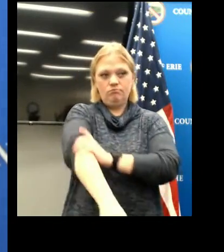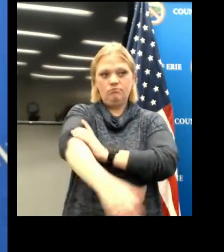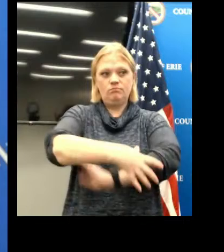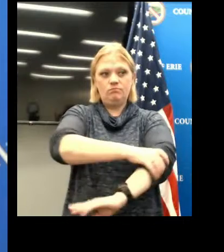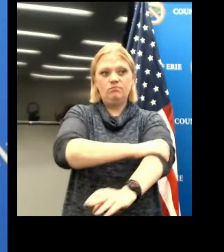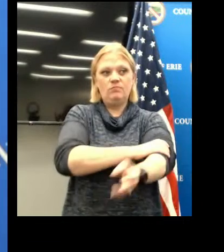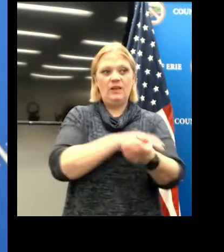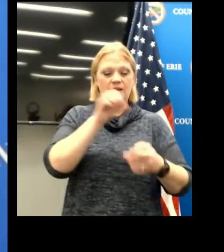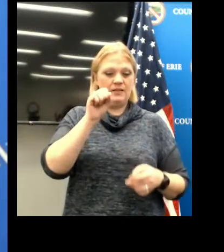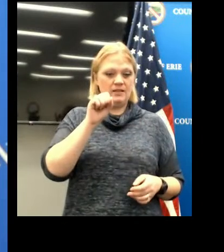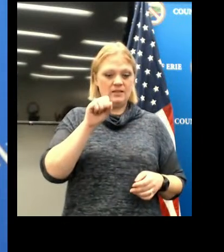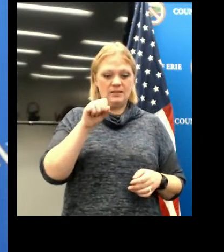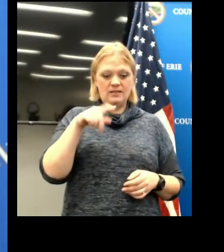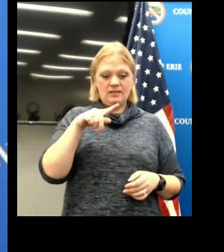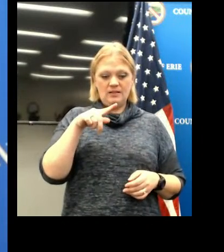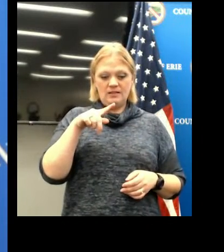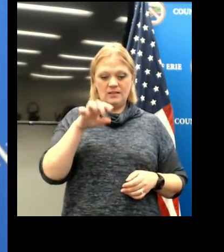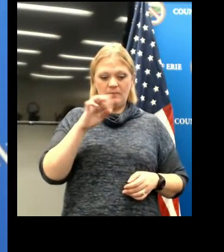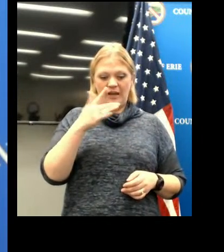Spectrum News, Aaron Ty.